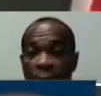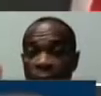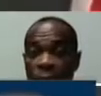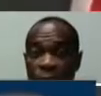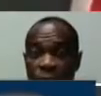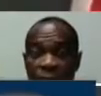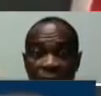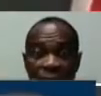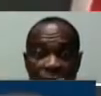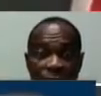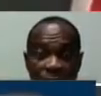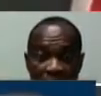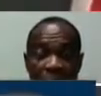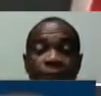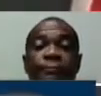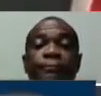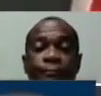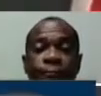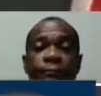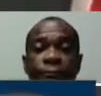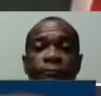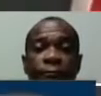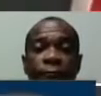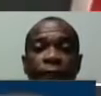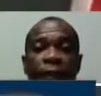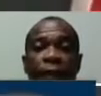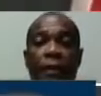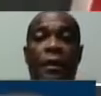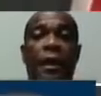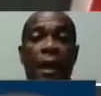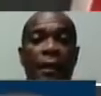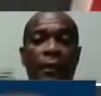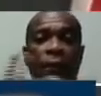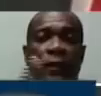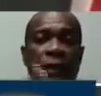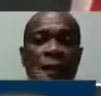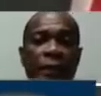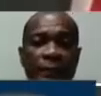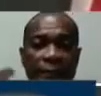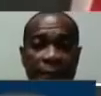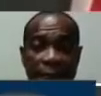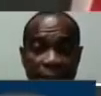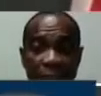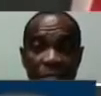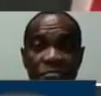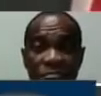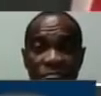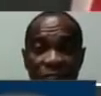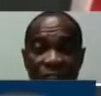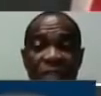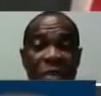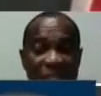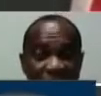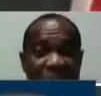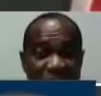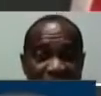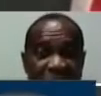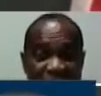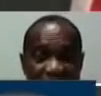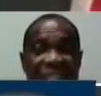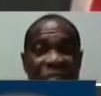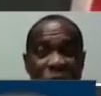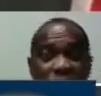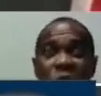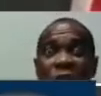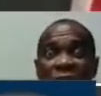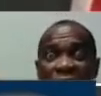the demand on the healthcare systems, parallel and others, is